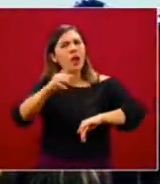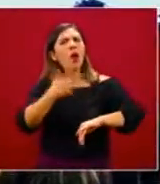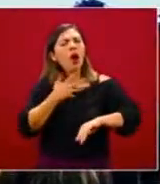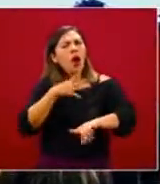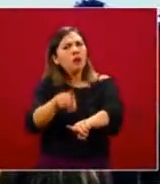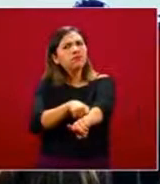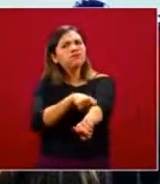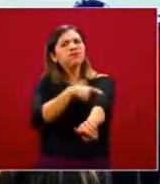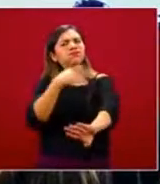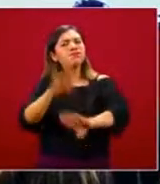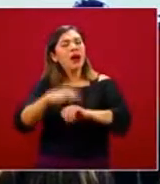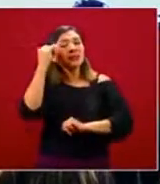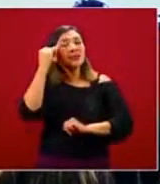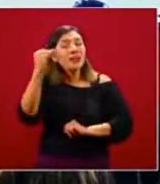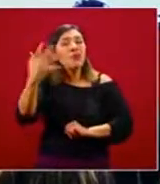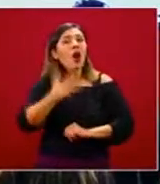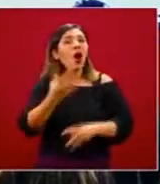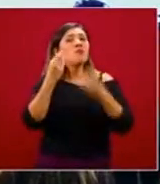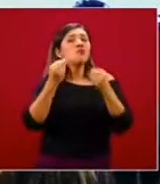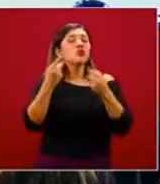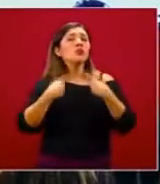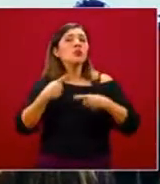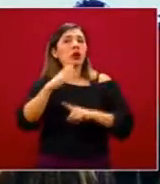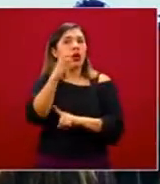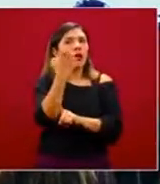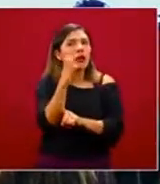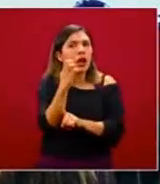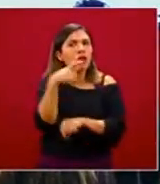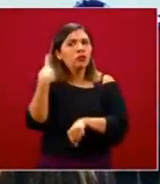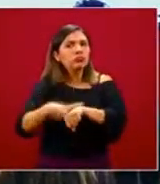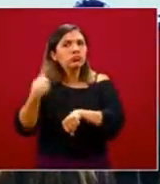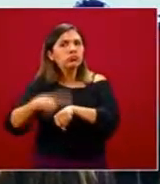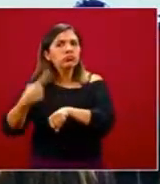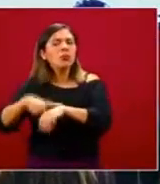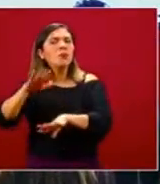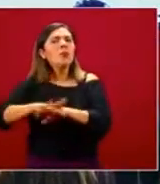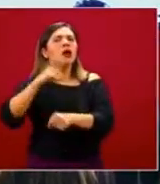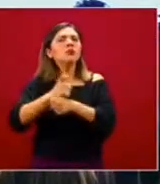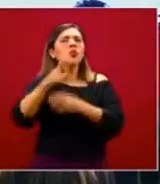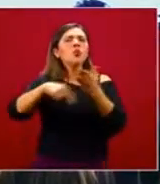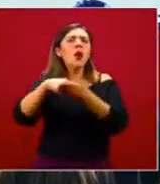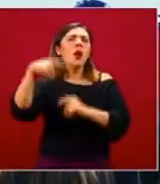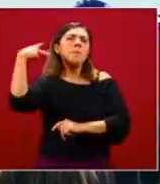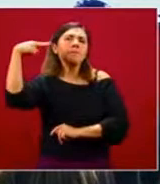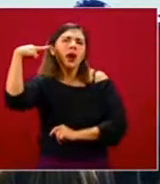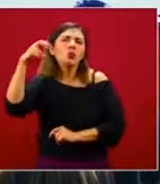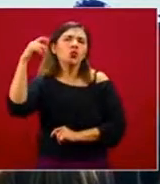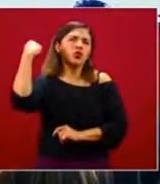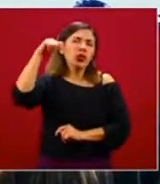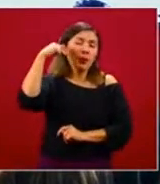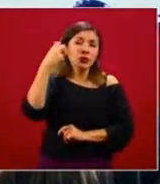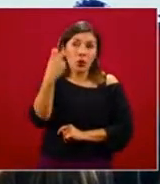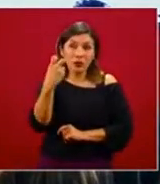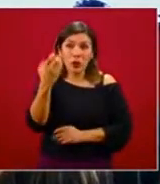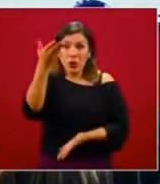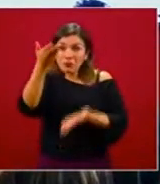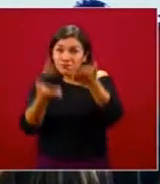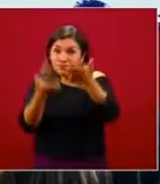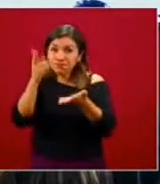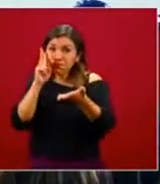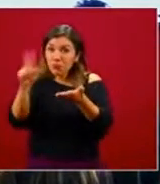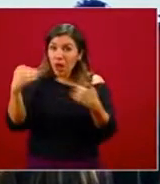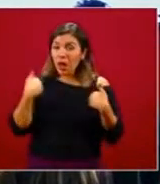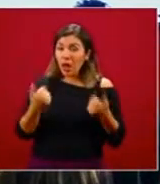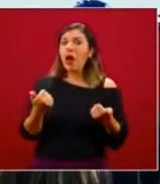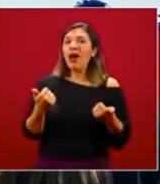where alargó the mucho rain y season was tuvimos muchos already casos en over, enero, but especialmente en regiones there como en we still Veracruz o had en some Tabasco. Y rain esto is cuando lo in states comparamos, like pues